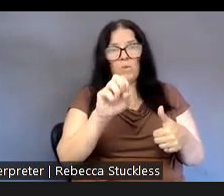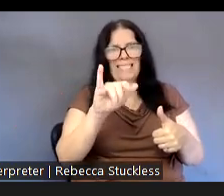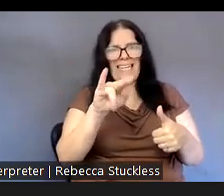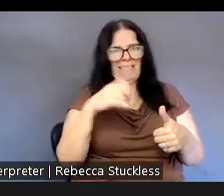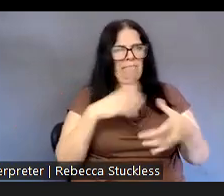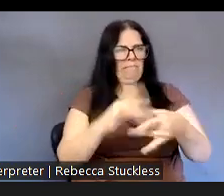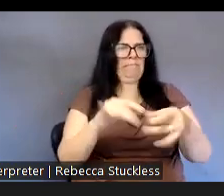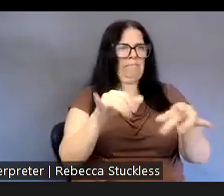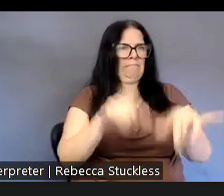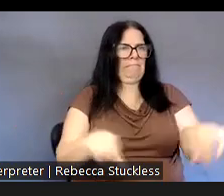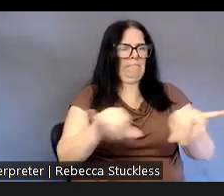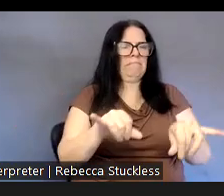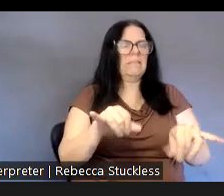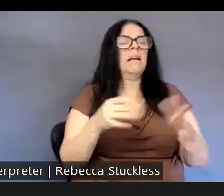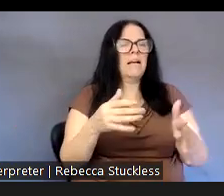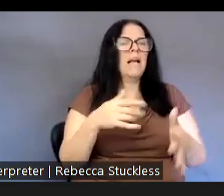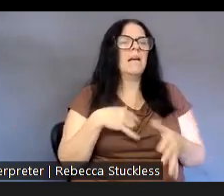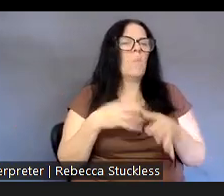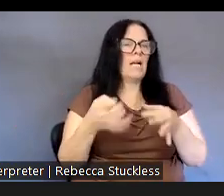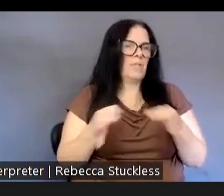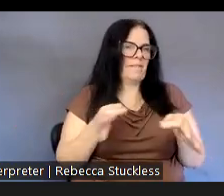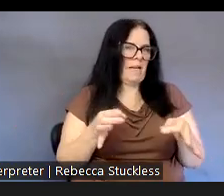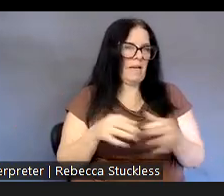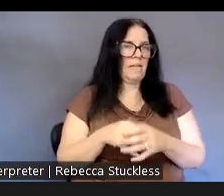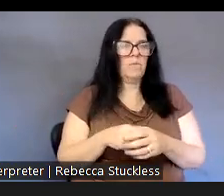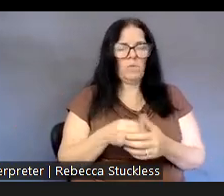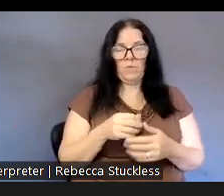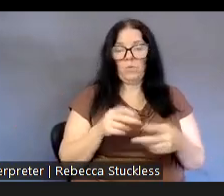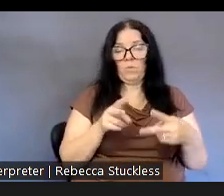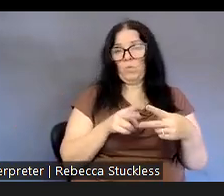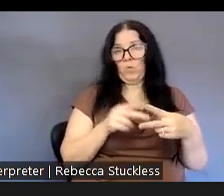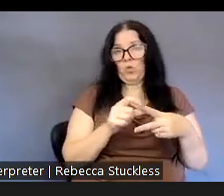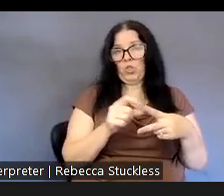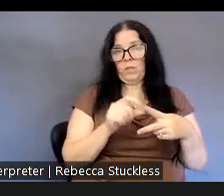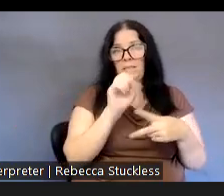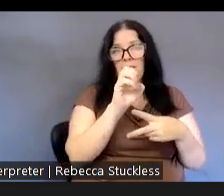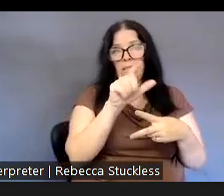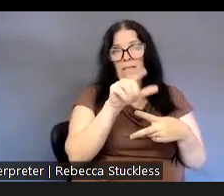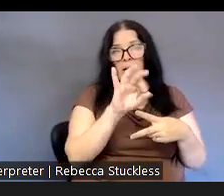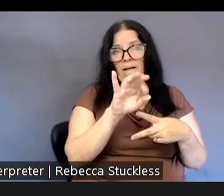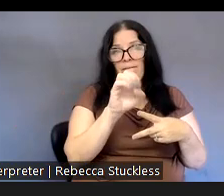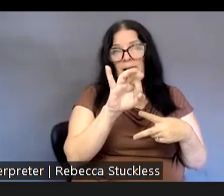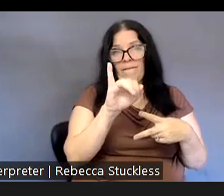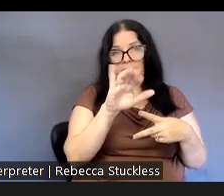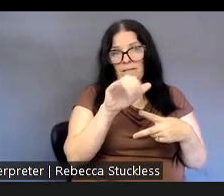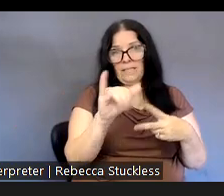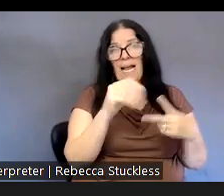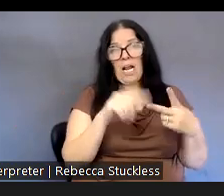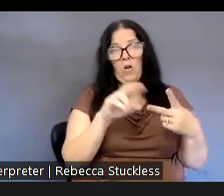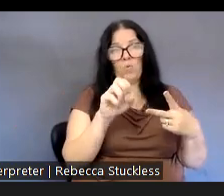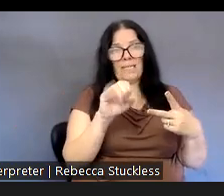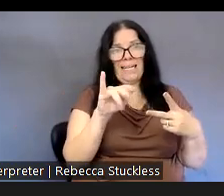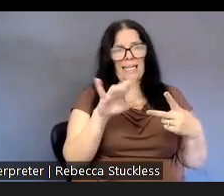them. So, self-efficacy and resilience have been identified as two universal predictors of